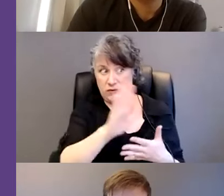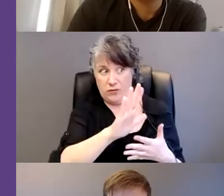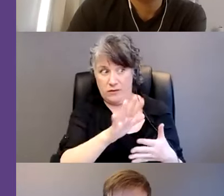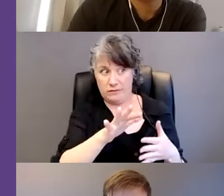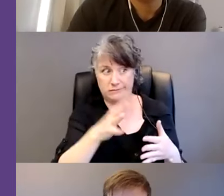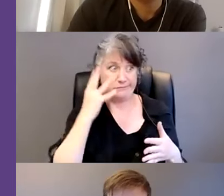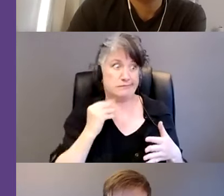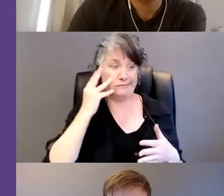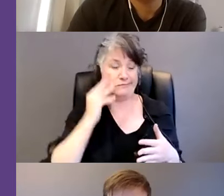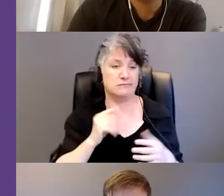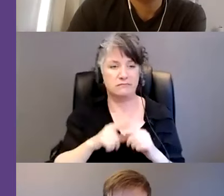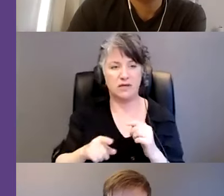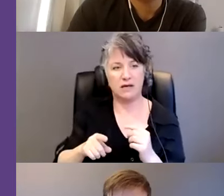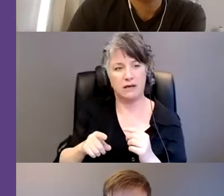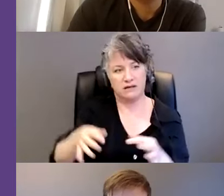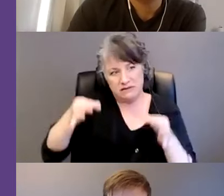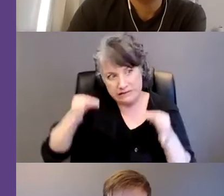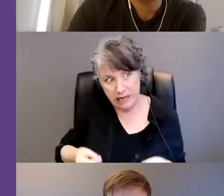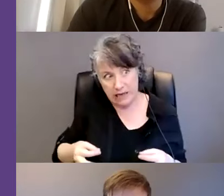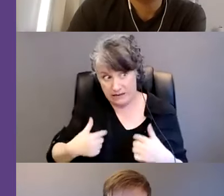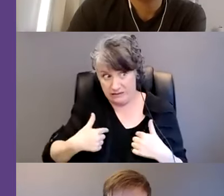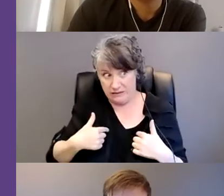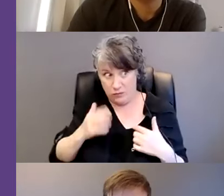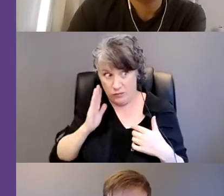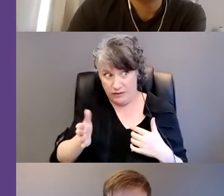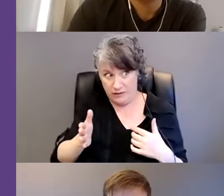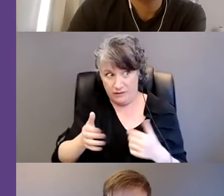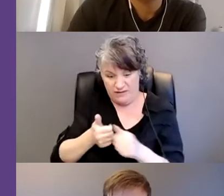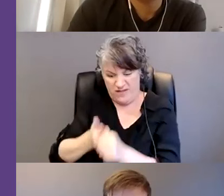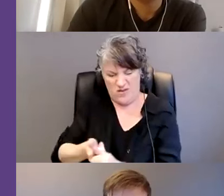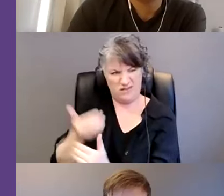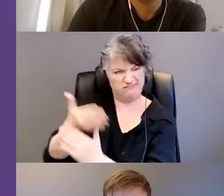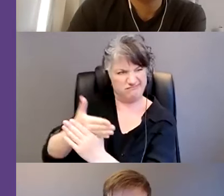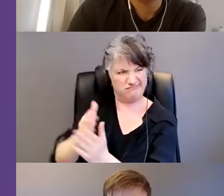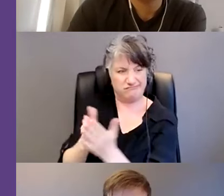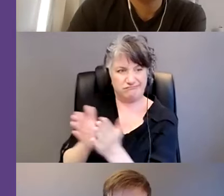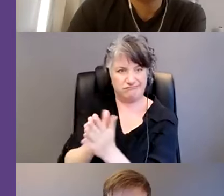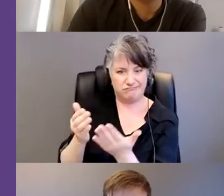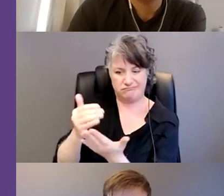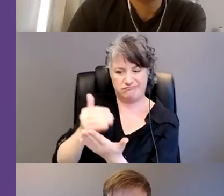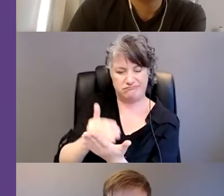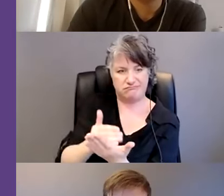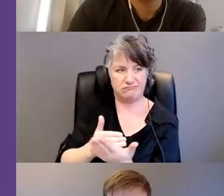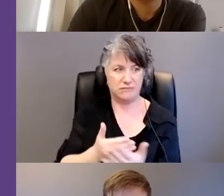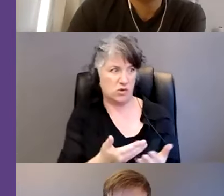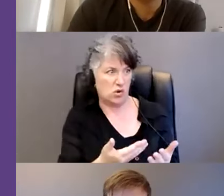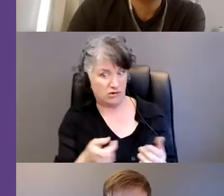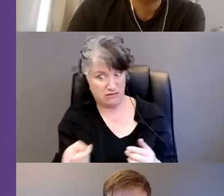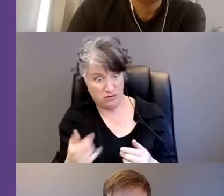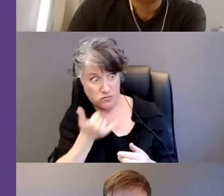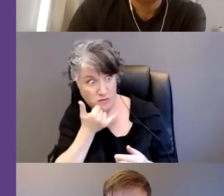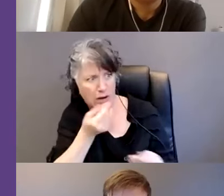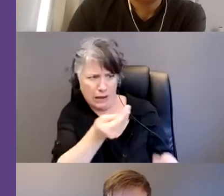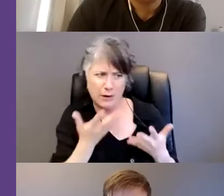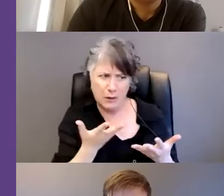of your capacity based on other stuff if I can't talk to you about it. So here's your opportunity to prove me wrong. Excellent, thank